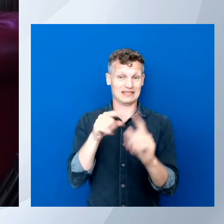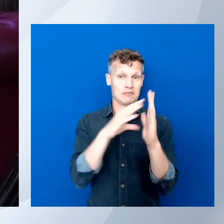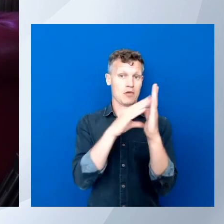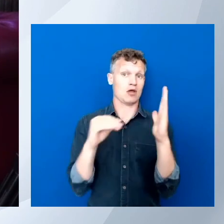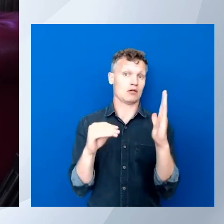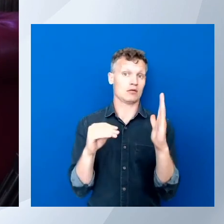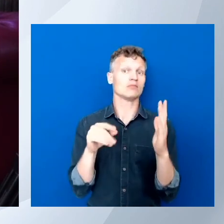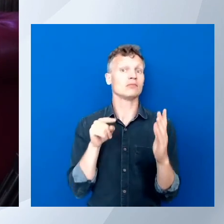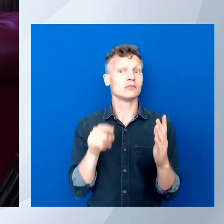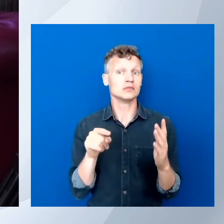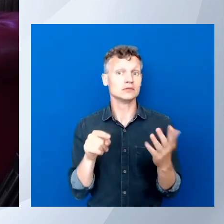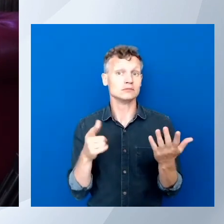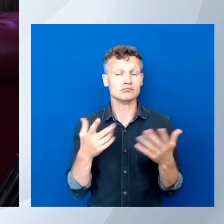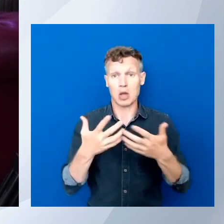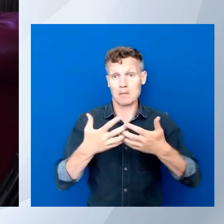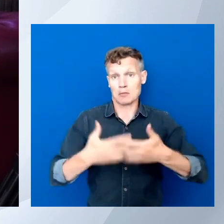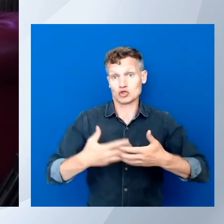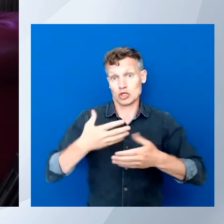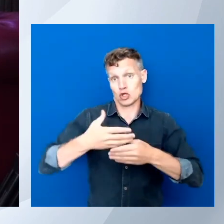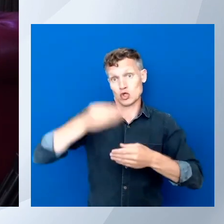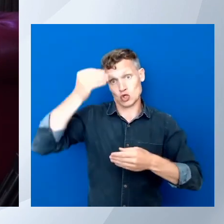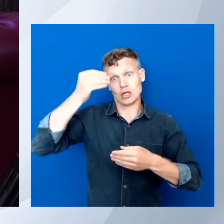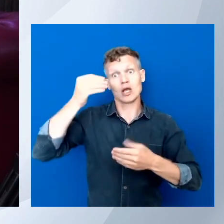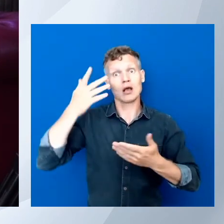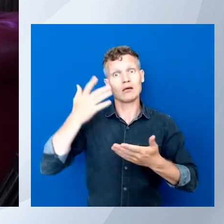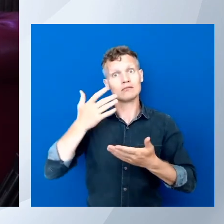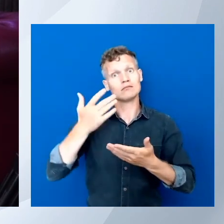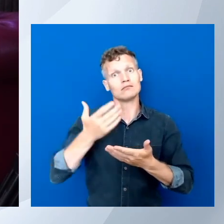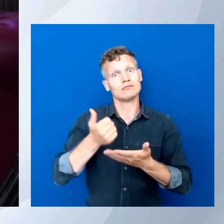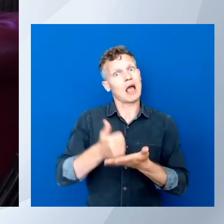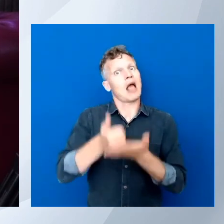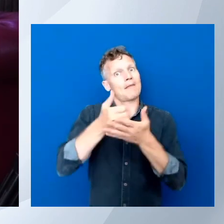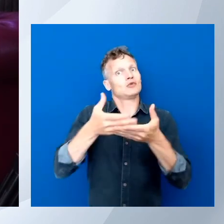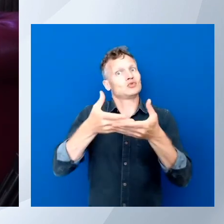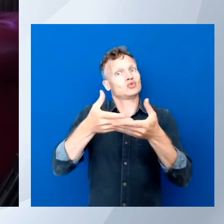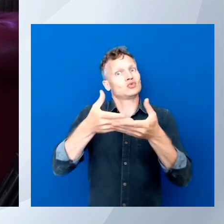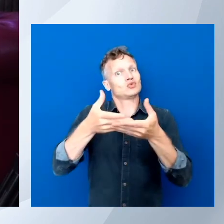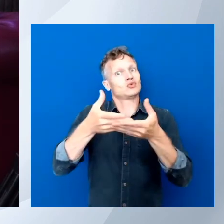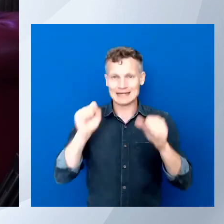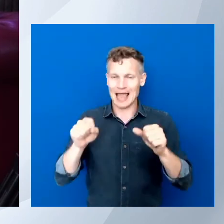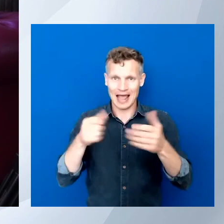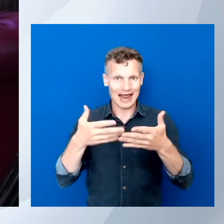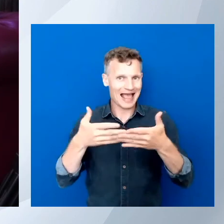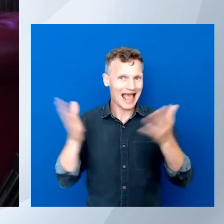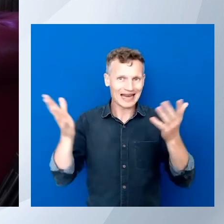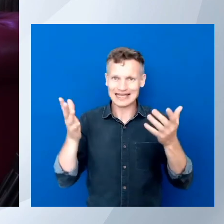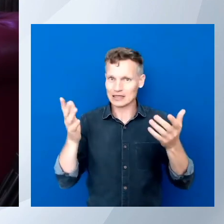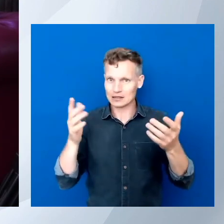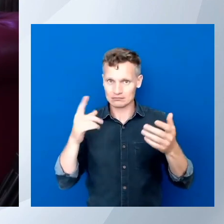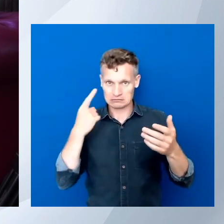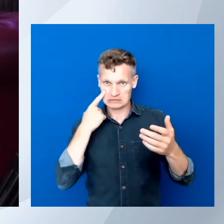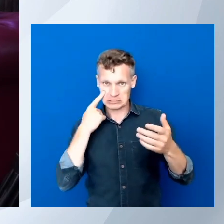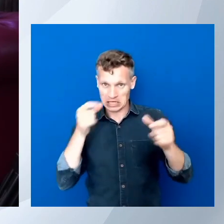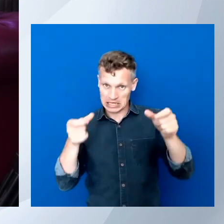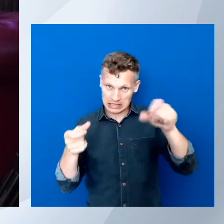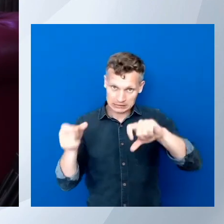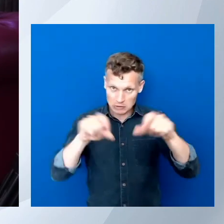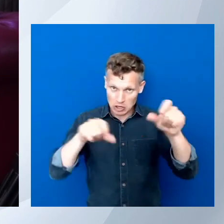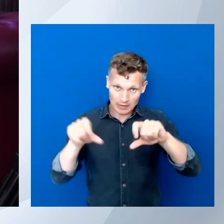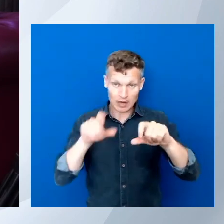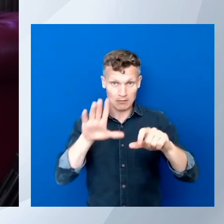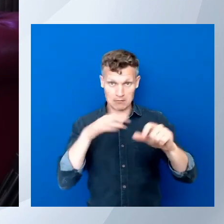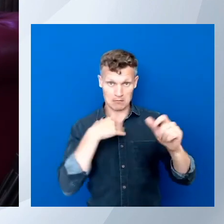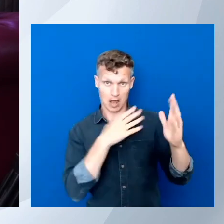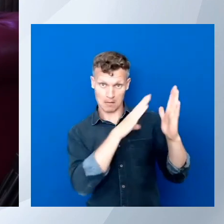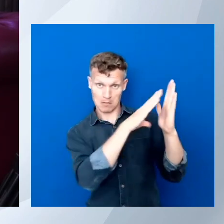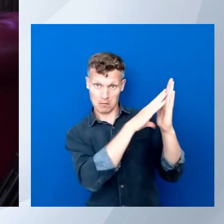Learning solves for you. It allows you to run experiments where you track the data from your model and the metrics and all the stuff. It allows you